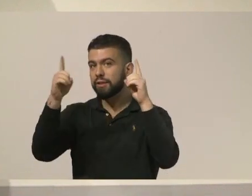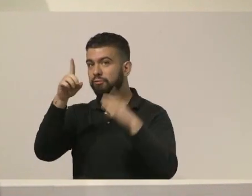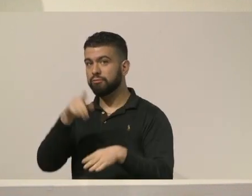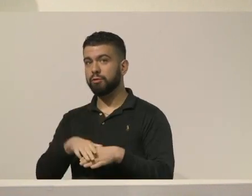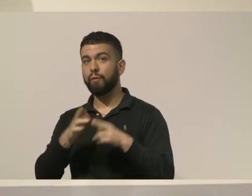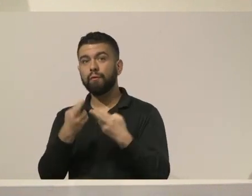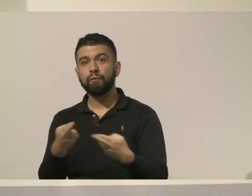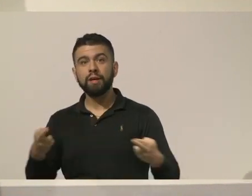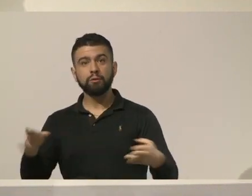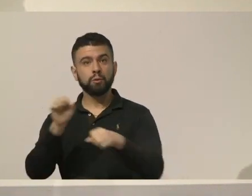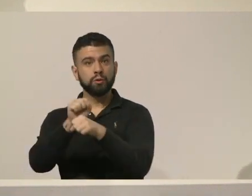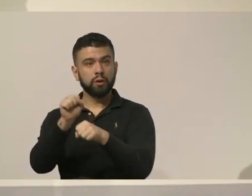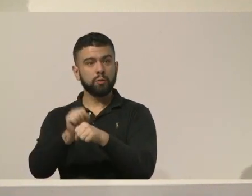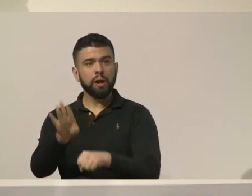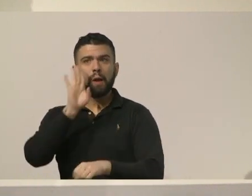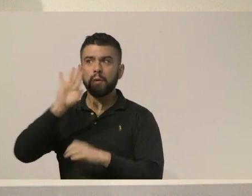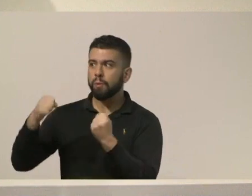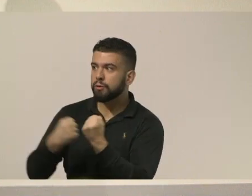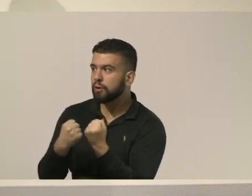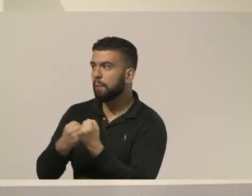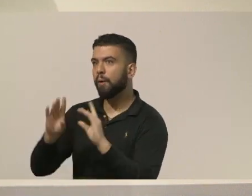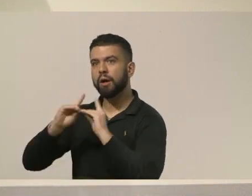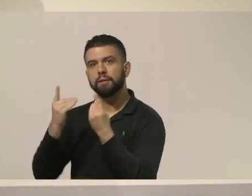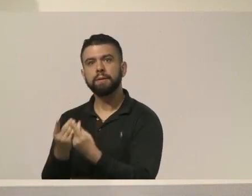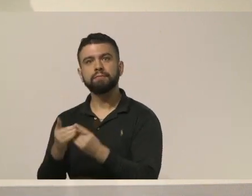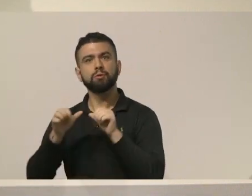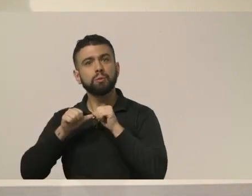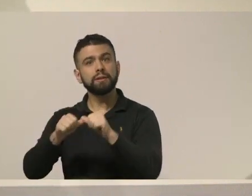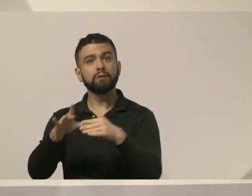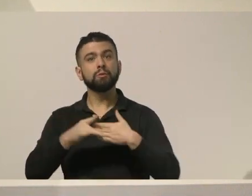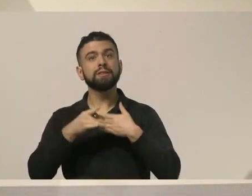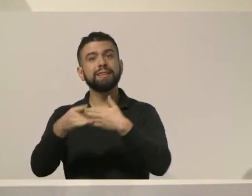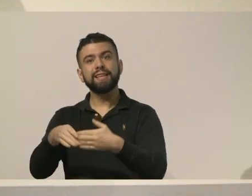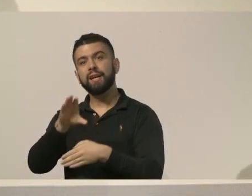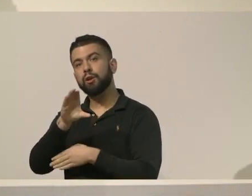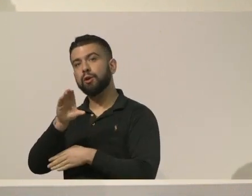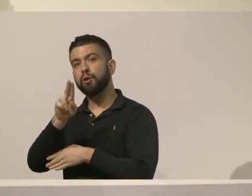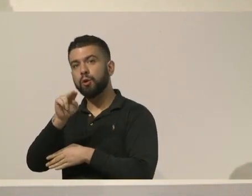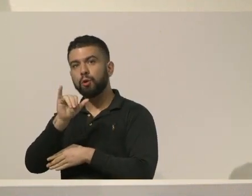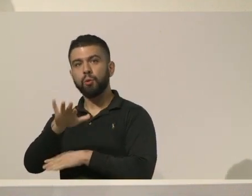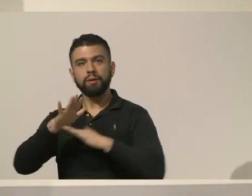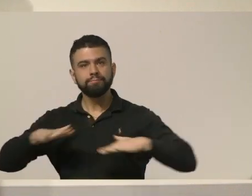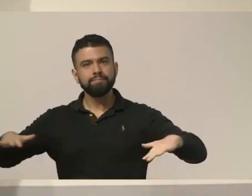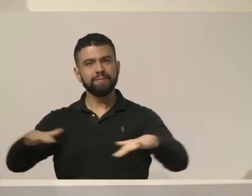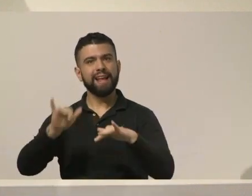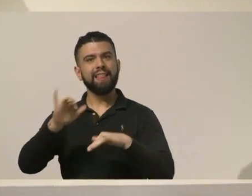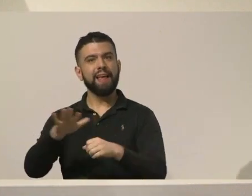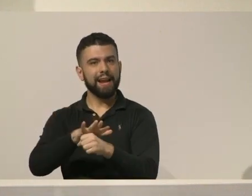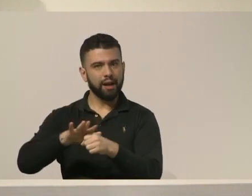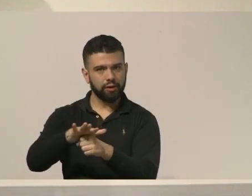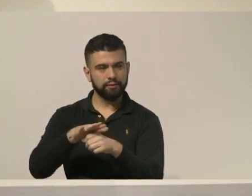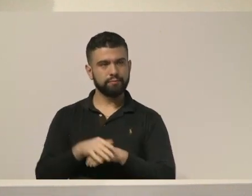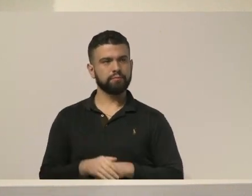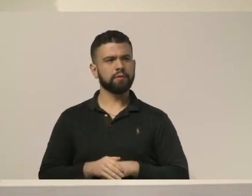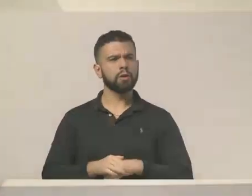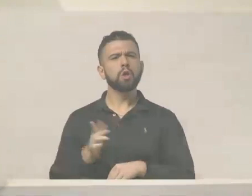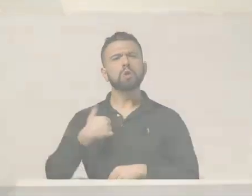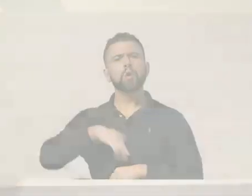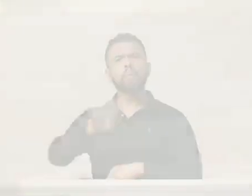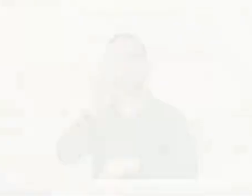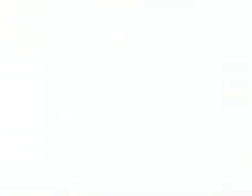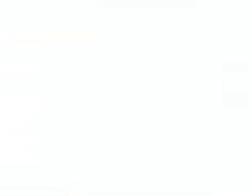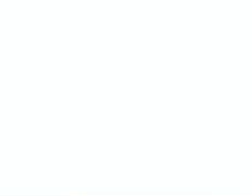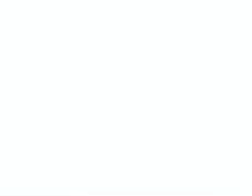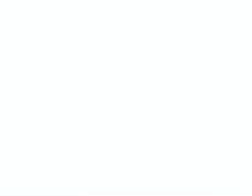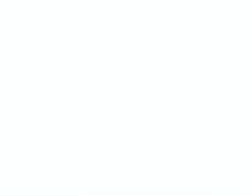support departmental efforts to continue to lead CUNY in this area. In doing all of this, we will be particularly mindful